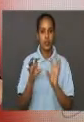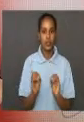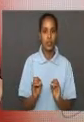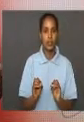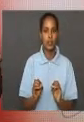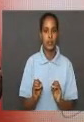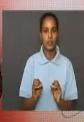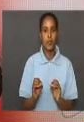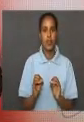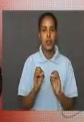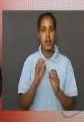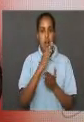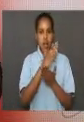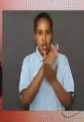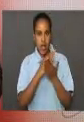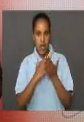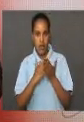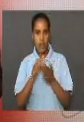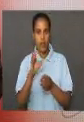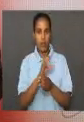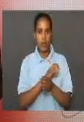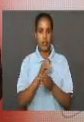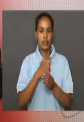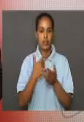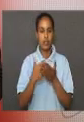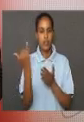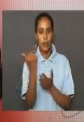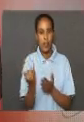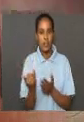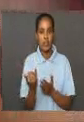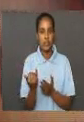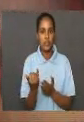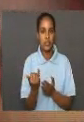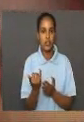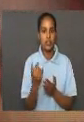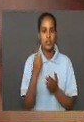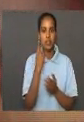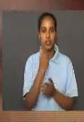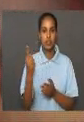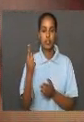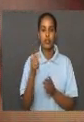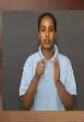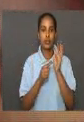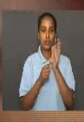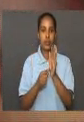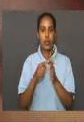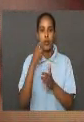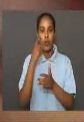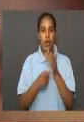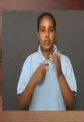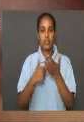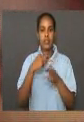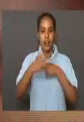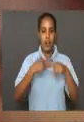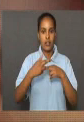Students, have a look at this image. It shows what this